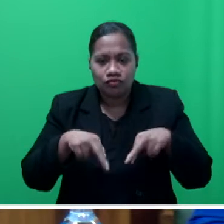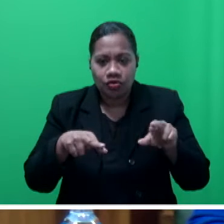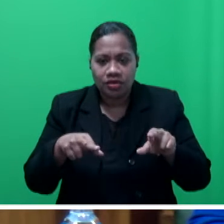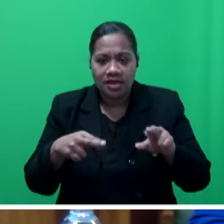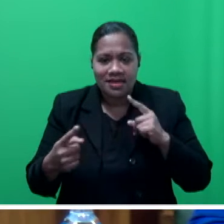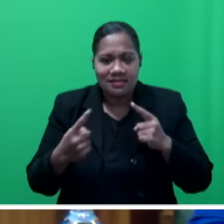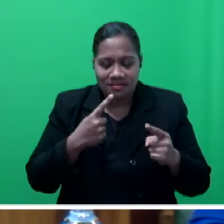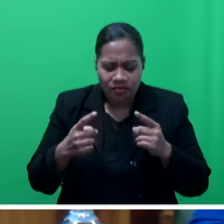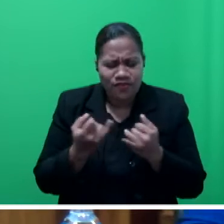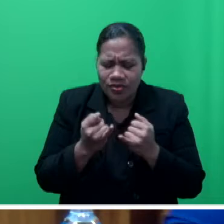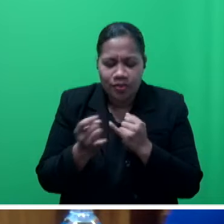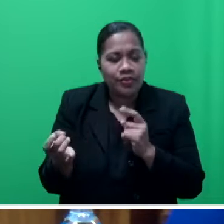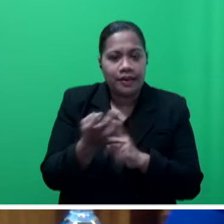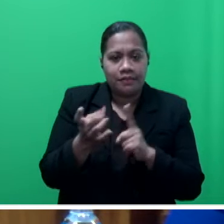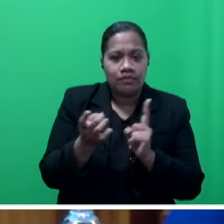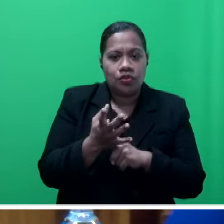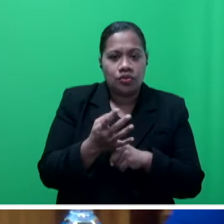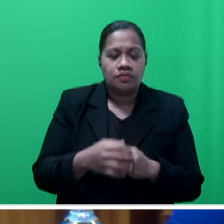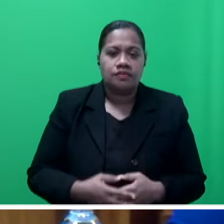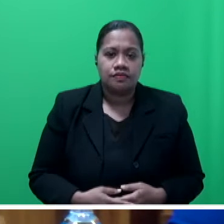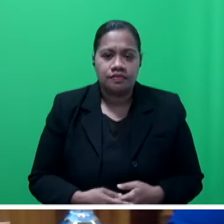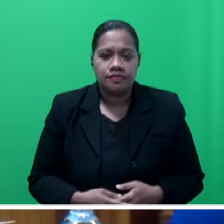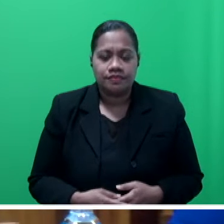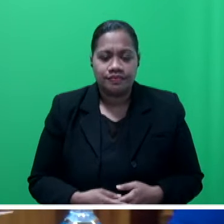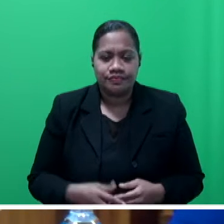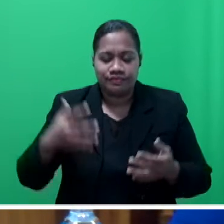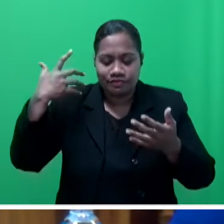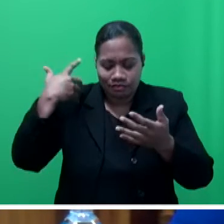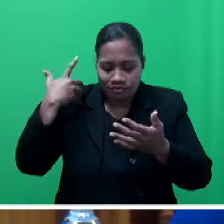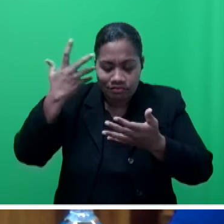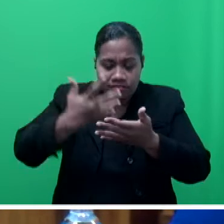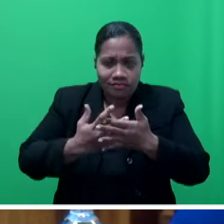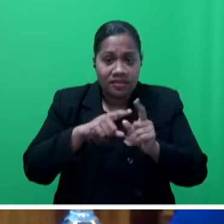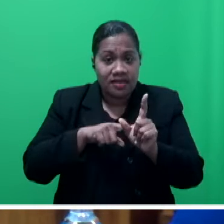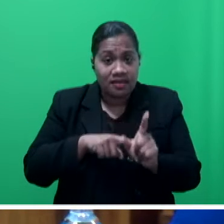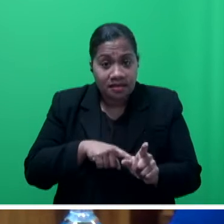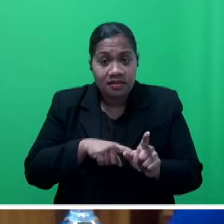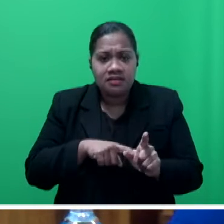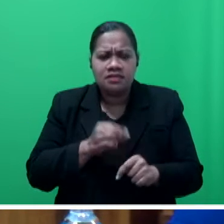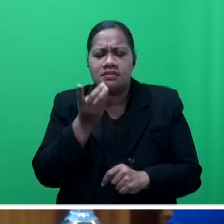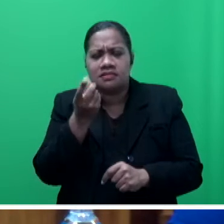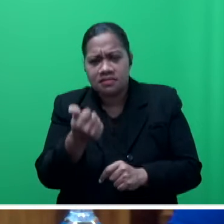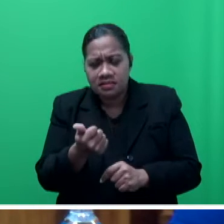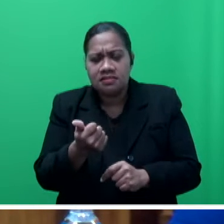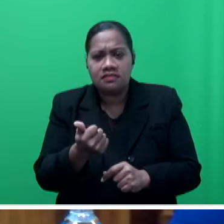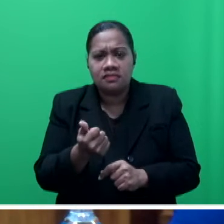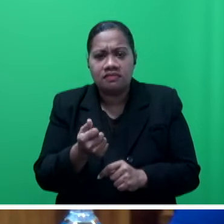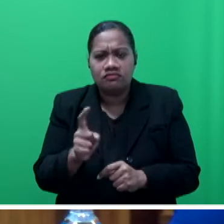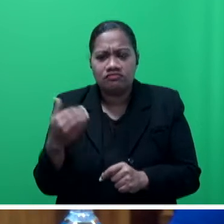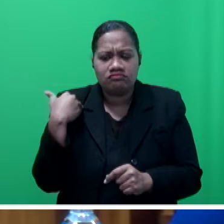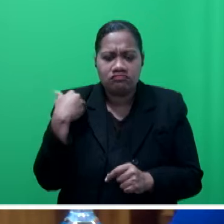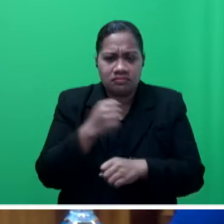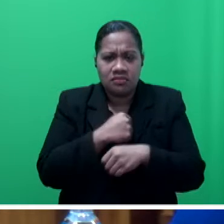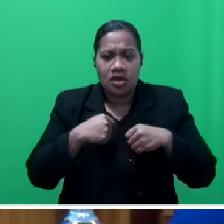to the network itself. Over the years, Mr. Speaker, sir, some of the factors that have affected our bridges and